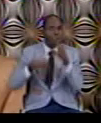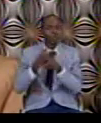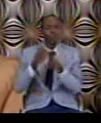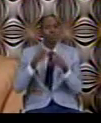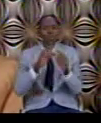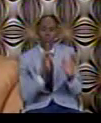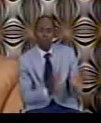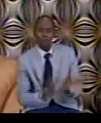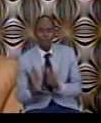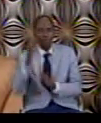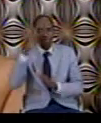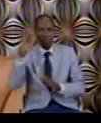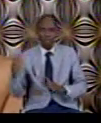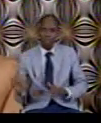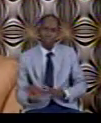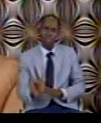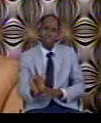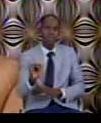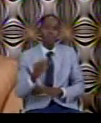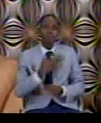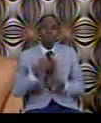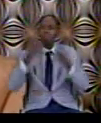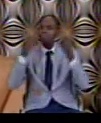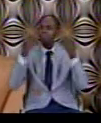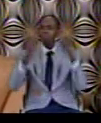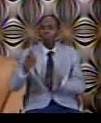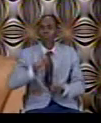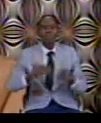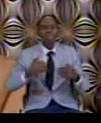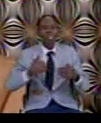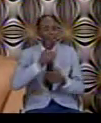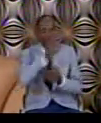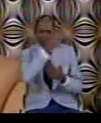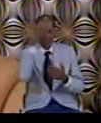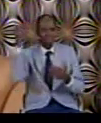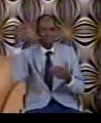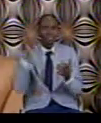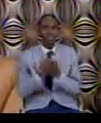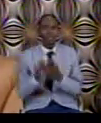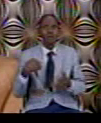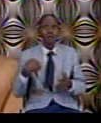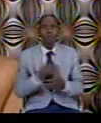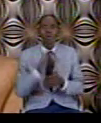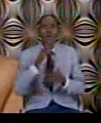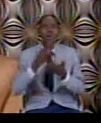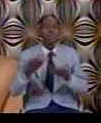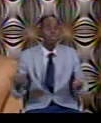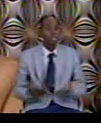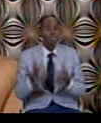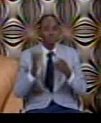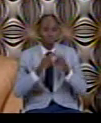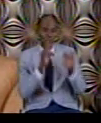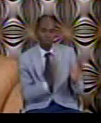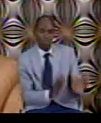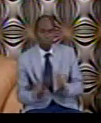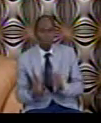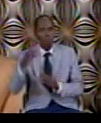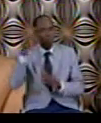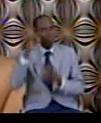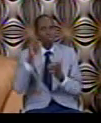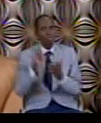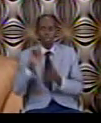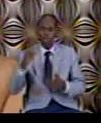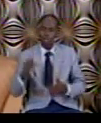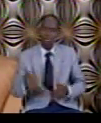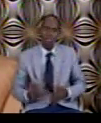eternity. And there are many people that have forgotten that. They have forgotten that we are here to prepare for eternity.